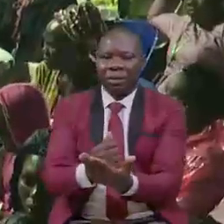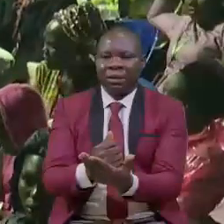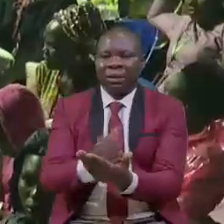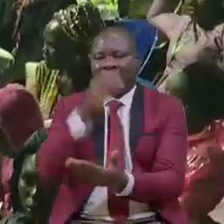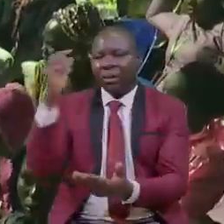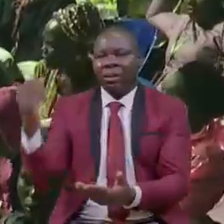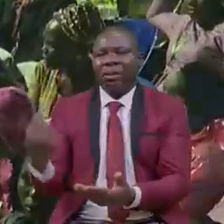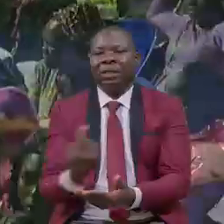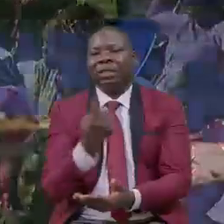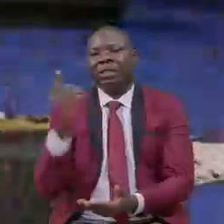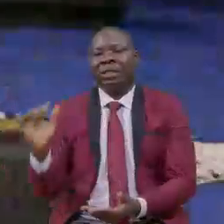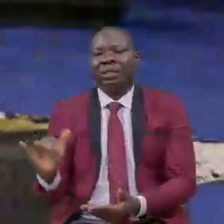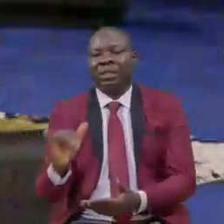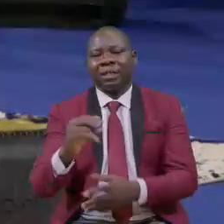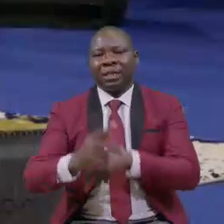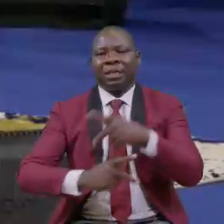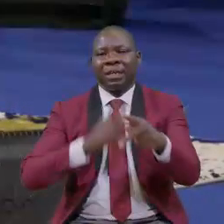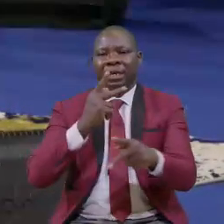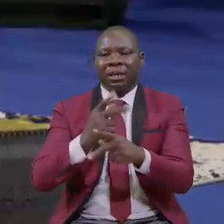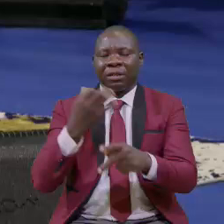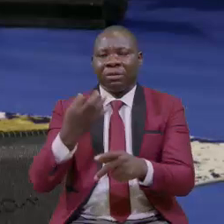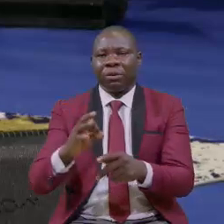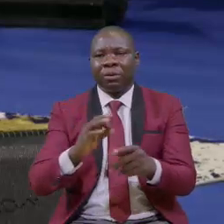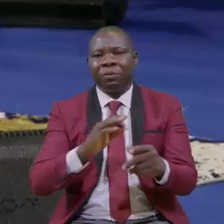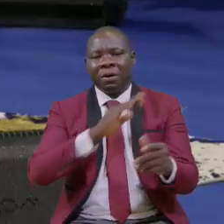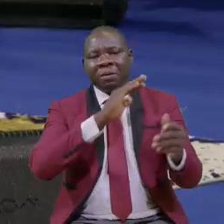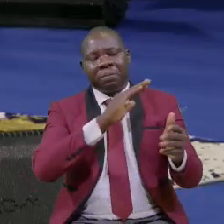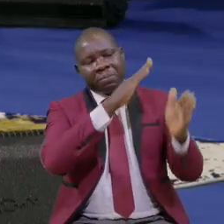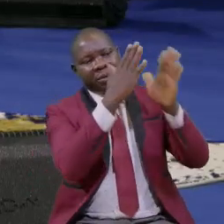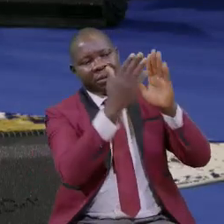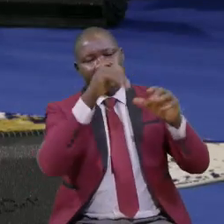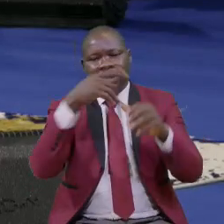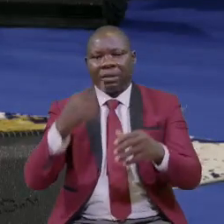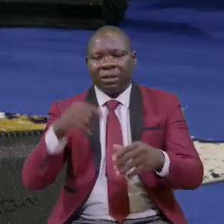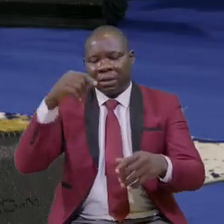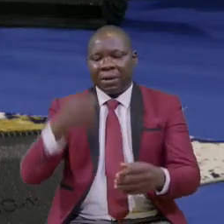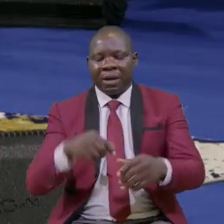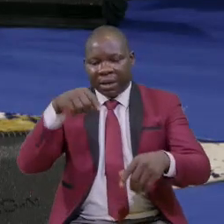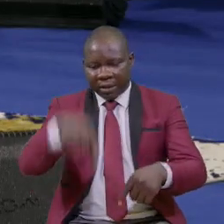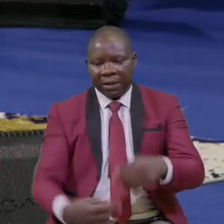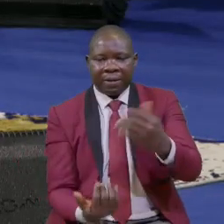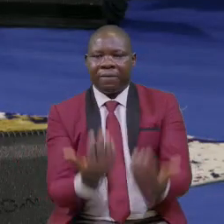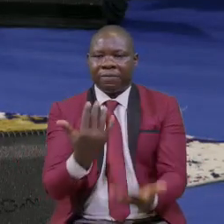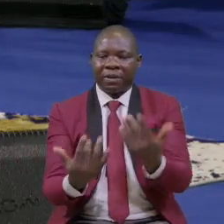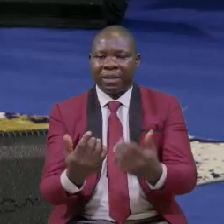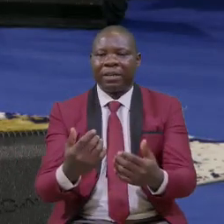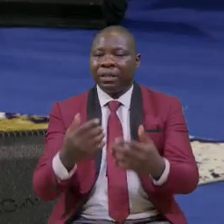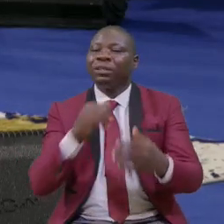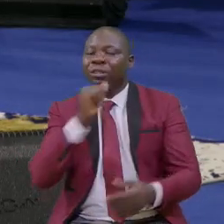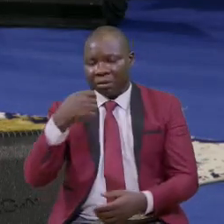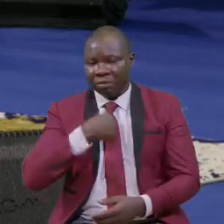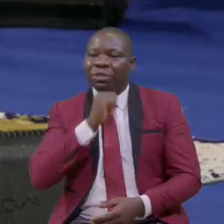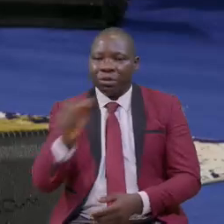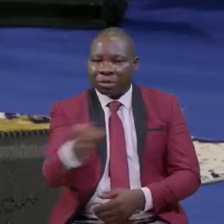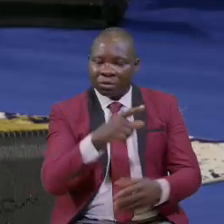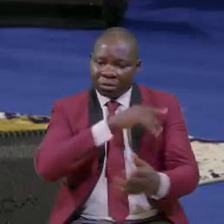Eternal kind of presence in the lake of fire. Not me, not for me anymore. Finished.